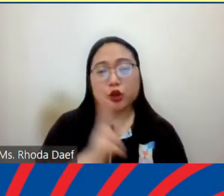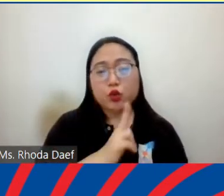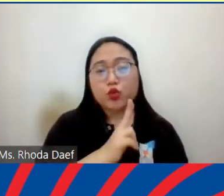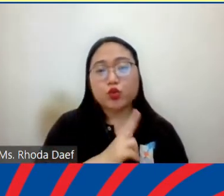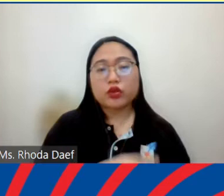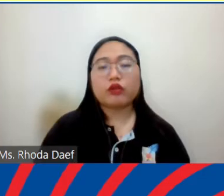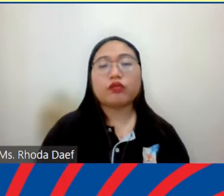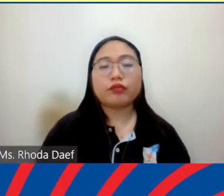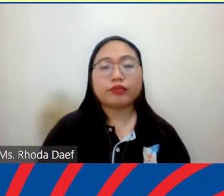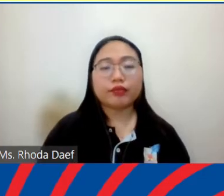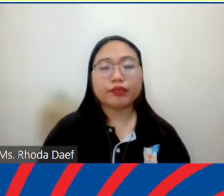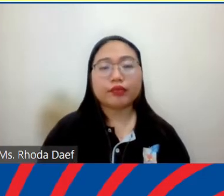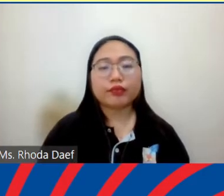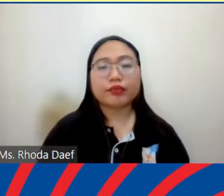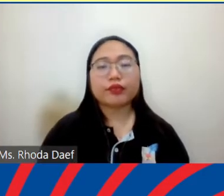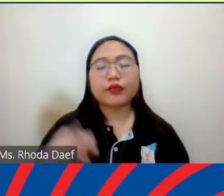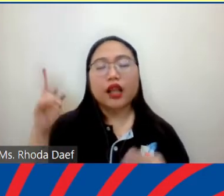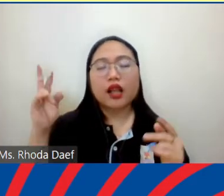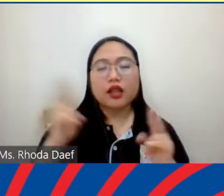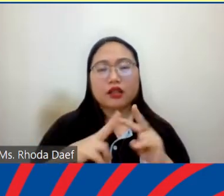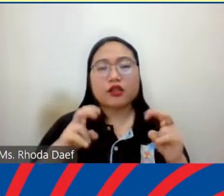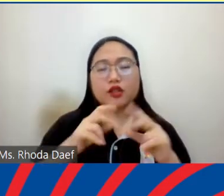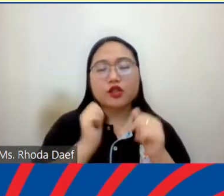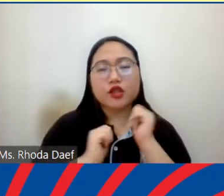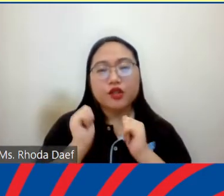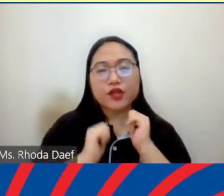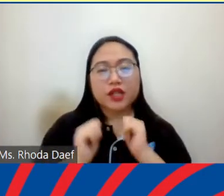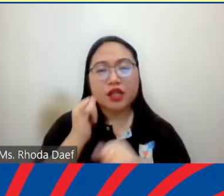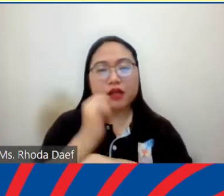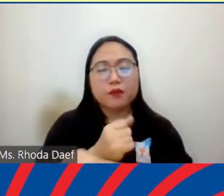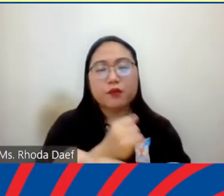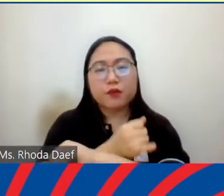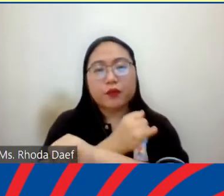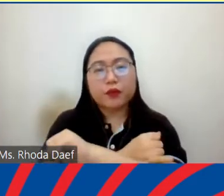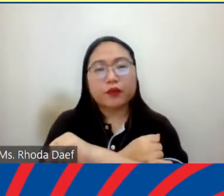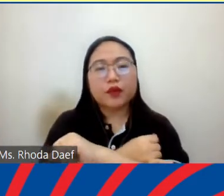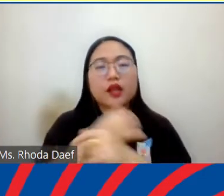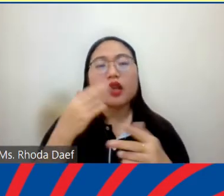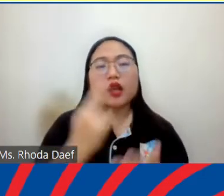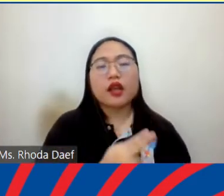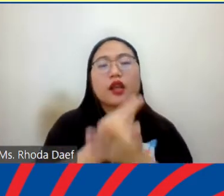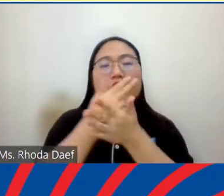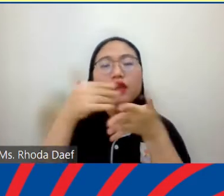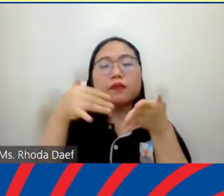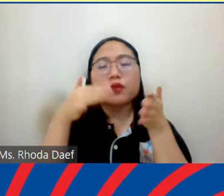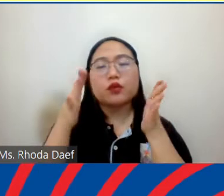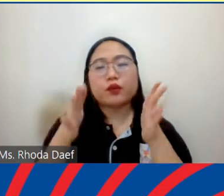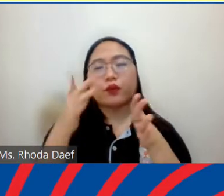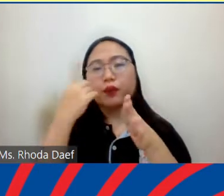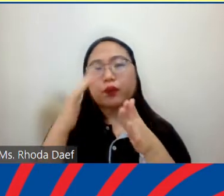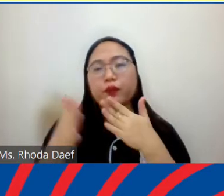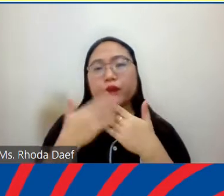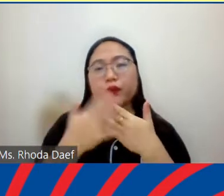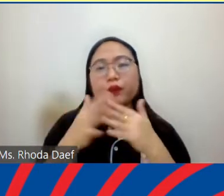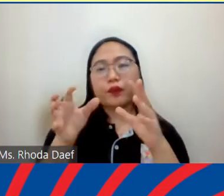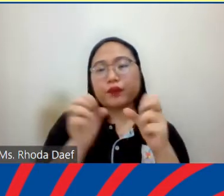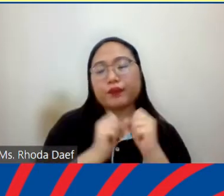improve the research activity to help students for easy retrieval.